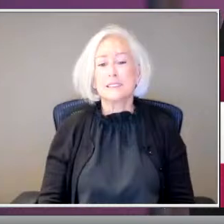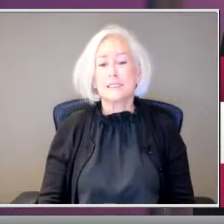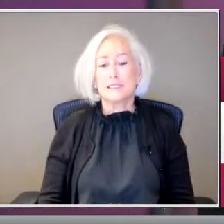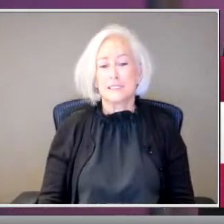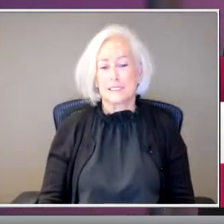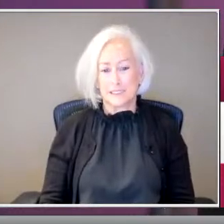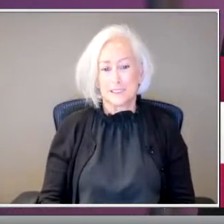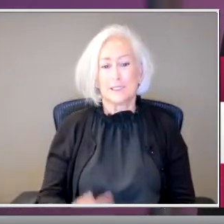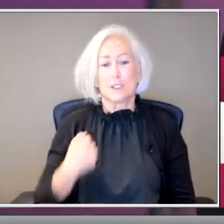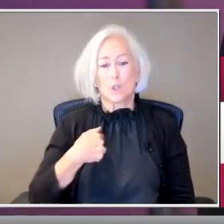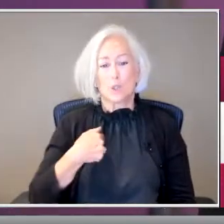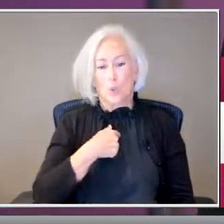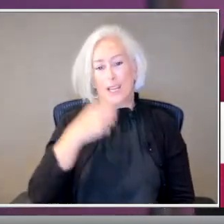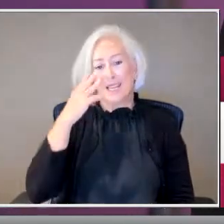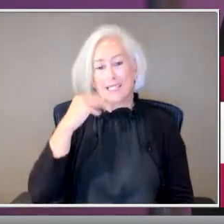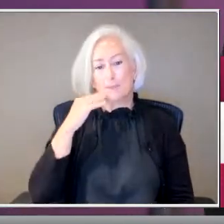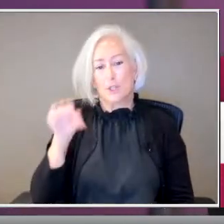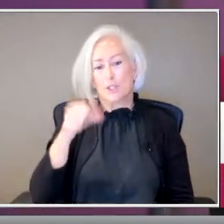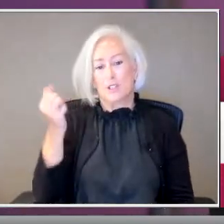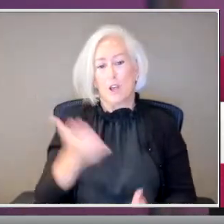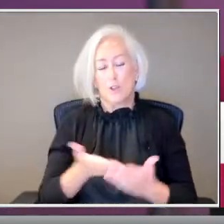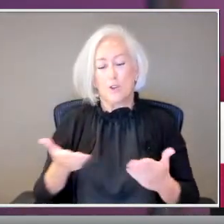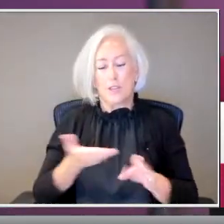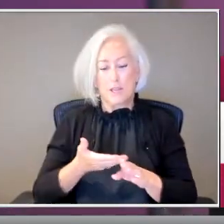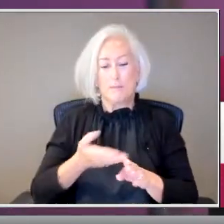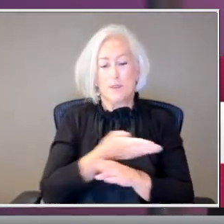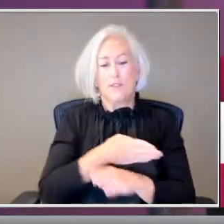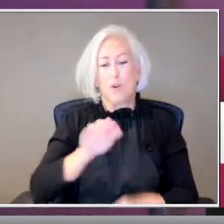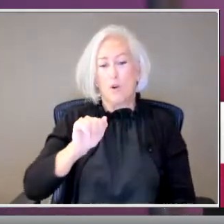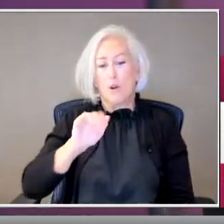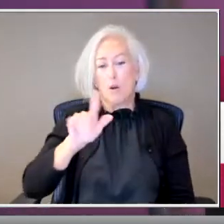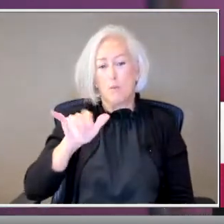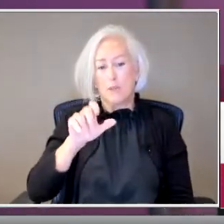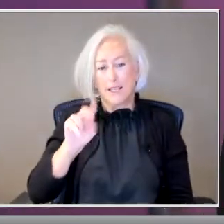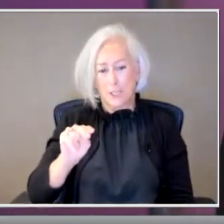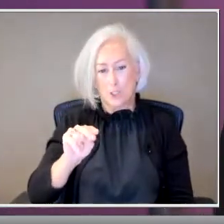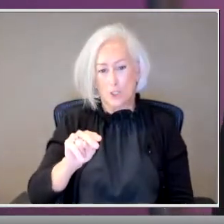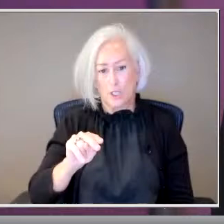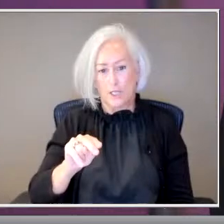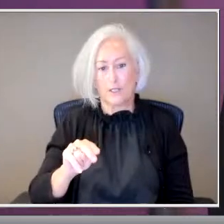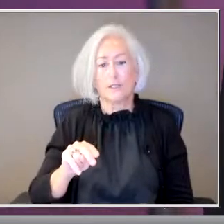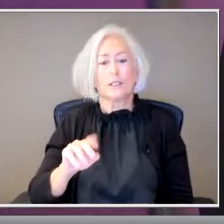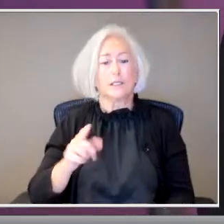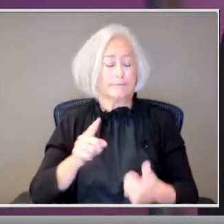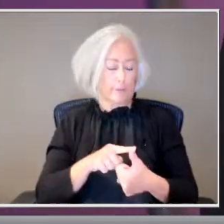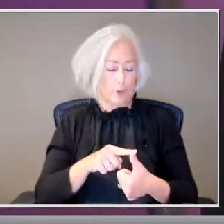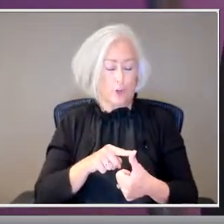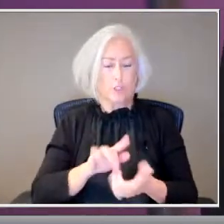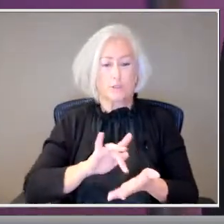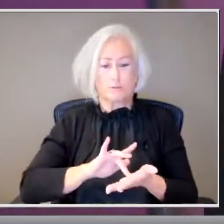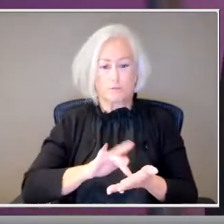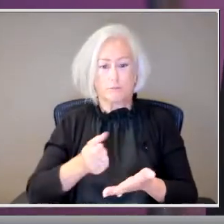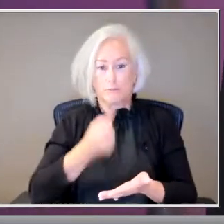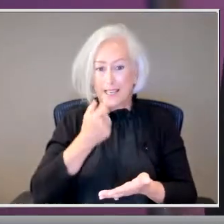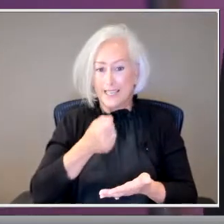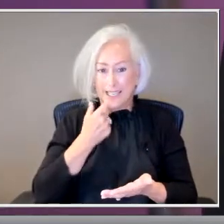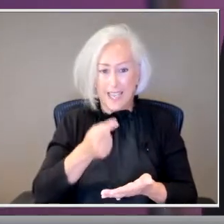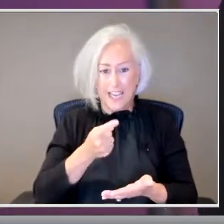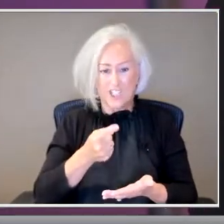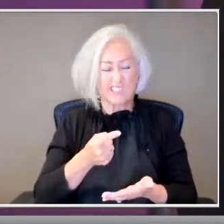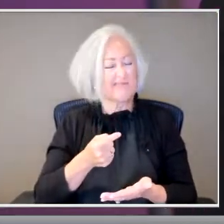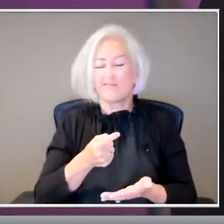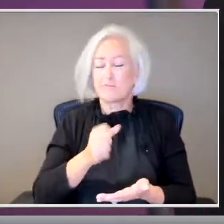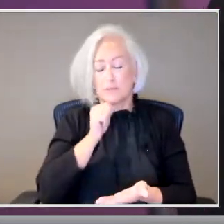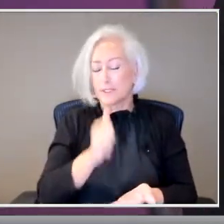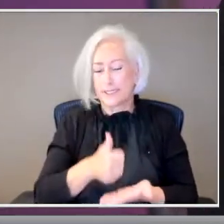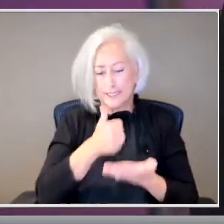things prior to getting the ablation. We tried, pharmaceutical intervention by taking medication, which didn't help. And